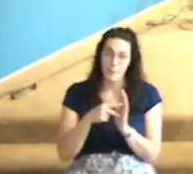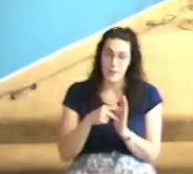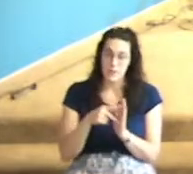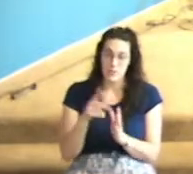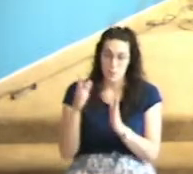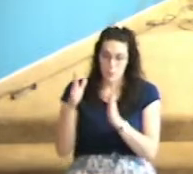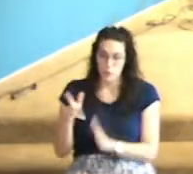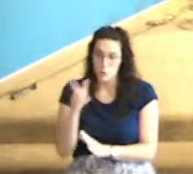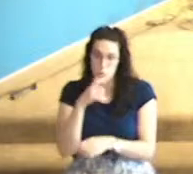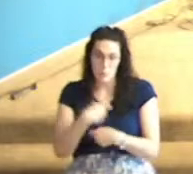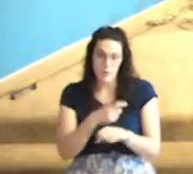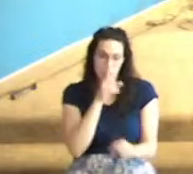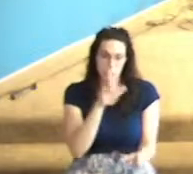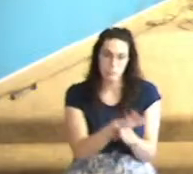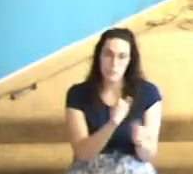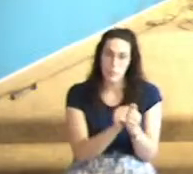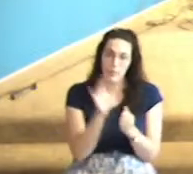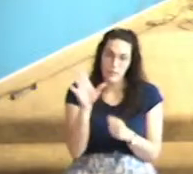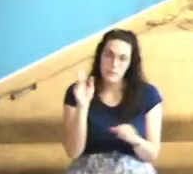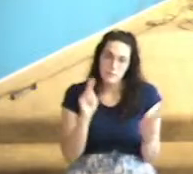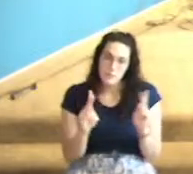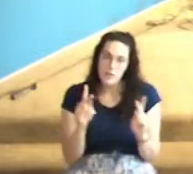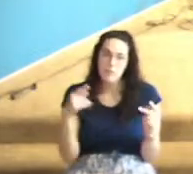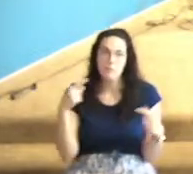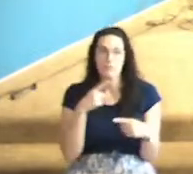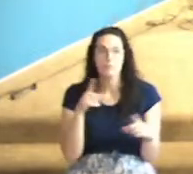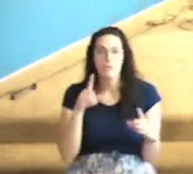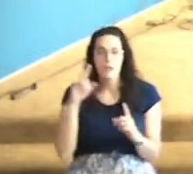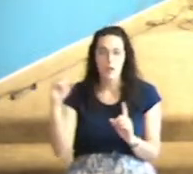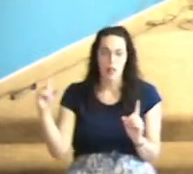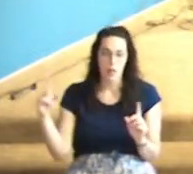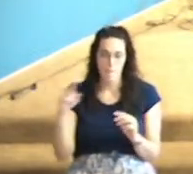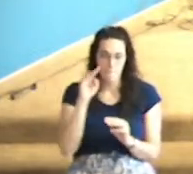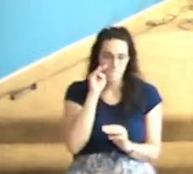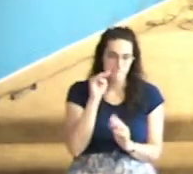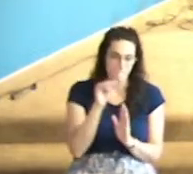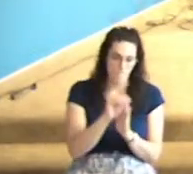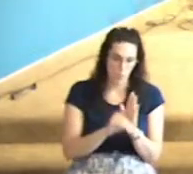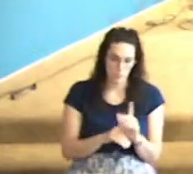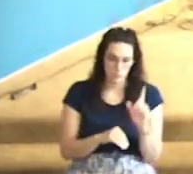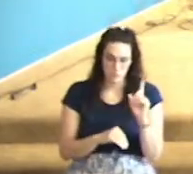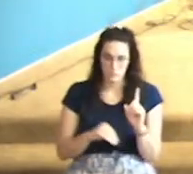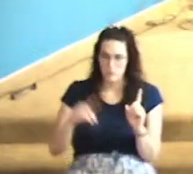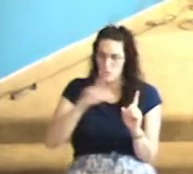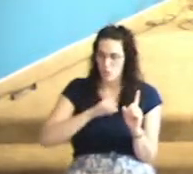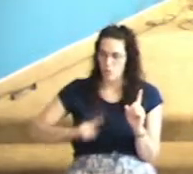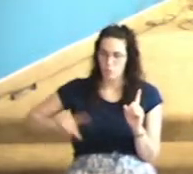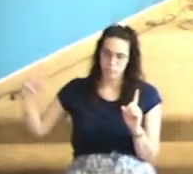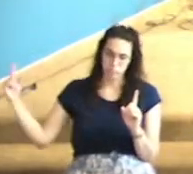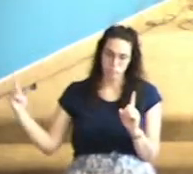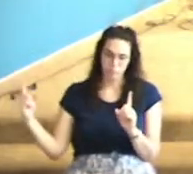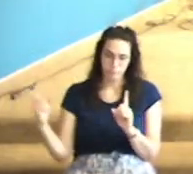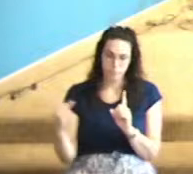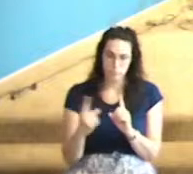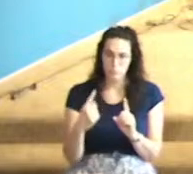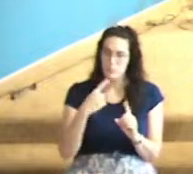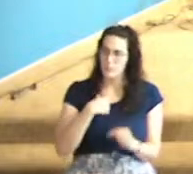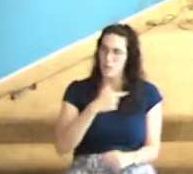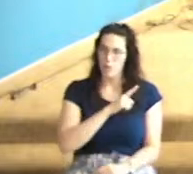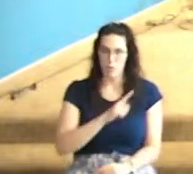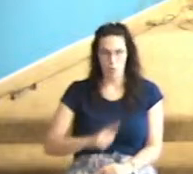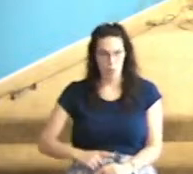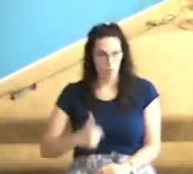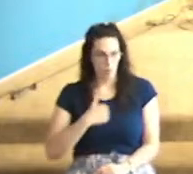Verse 6, and he passed in front of Moses proclaiming, the Lord,